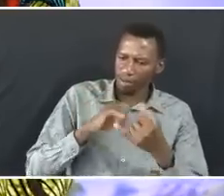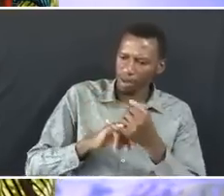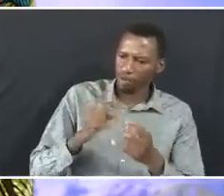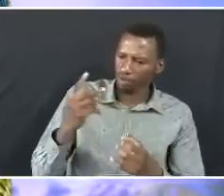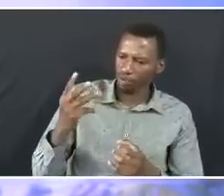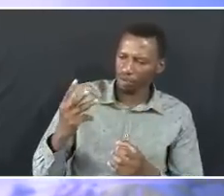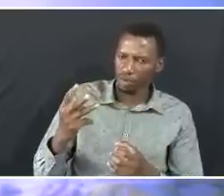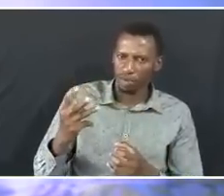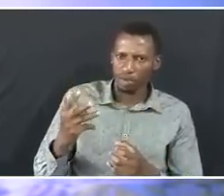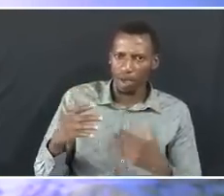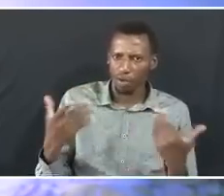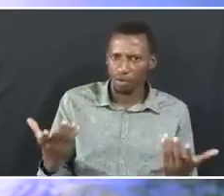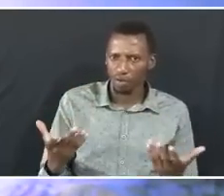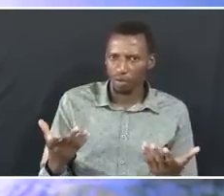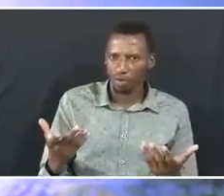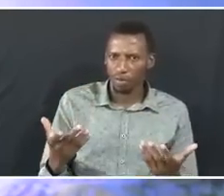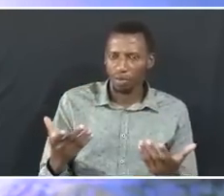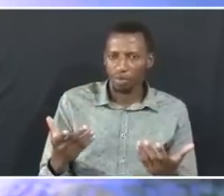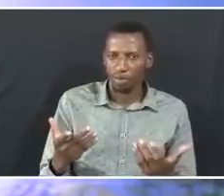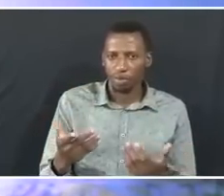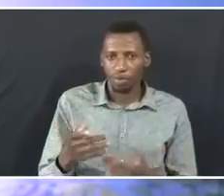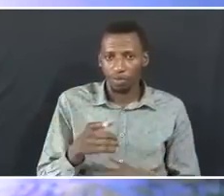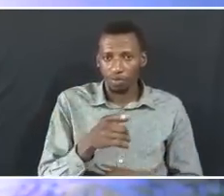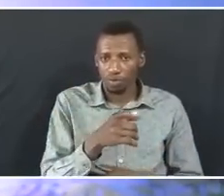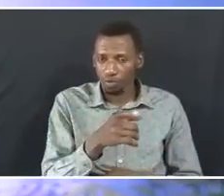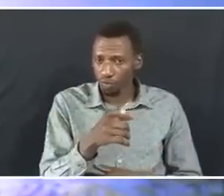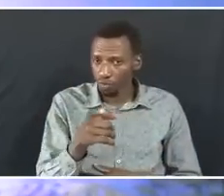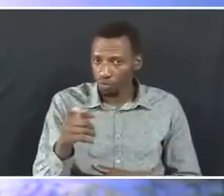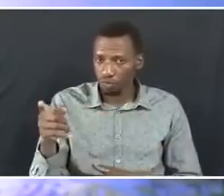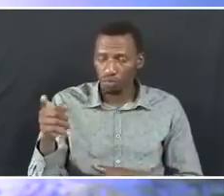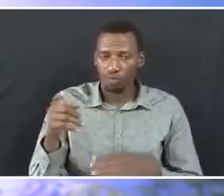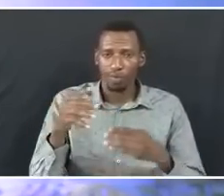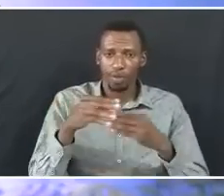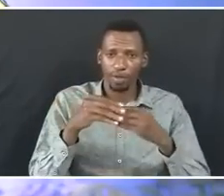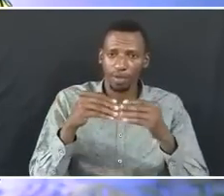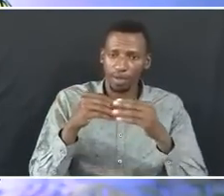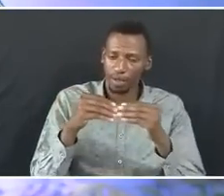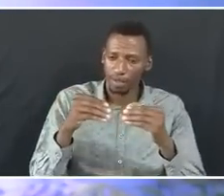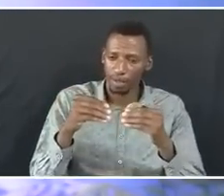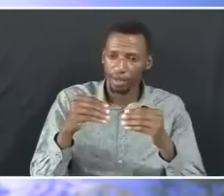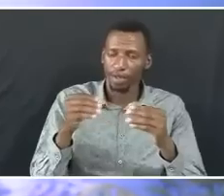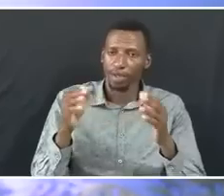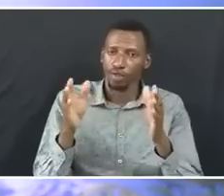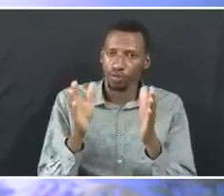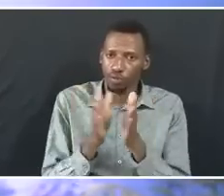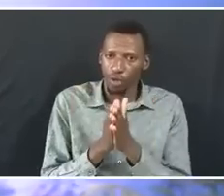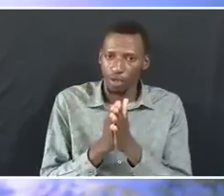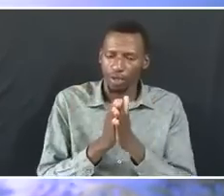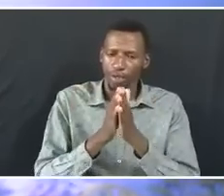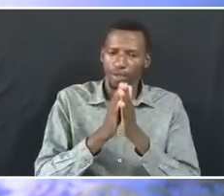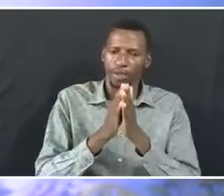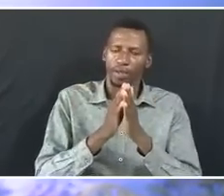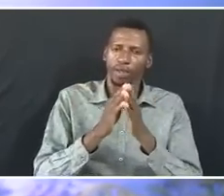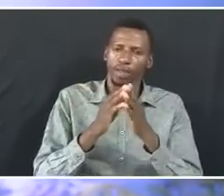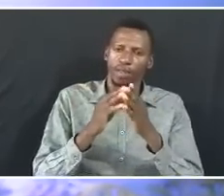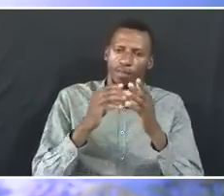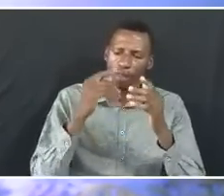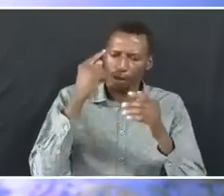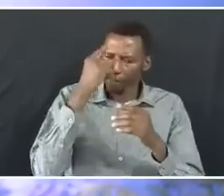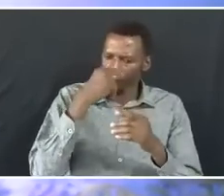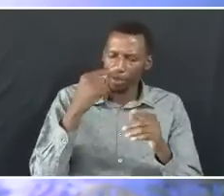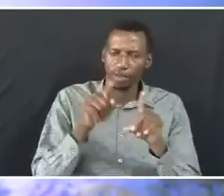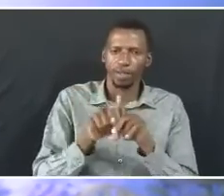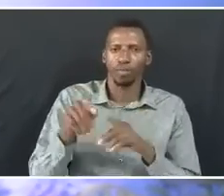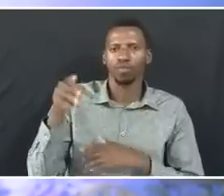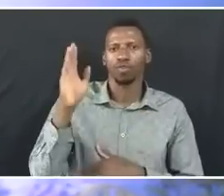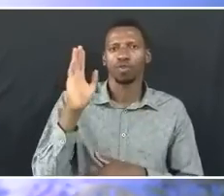Which nature? Last time I checked, you were created in the image and likeness of God. Which nature is this one